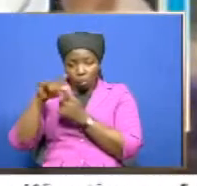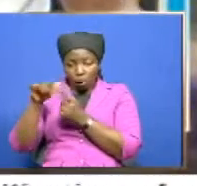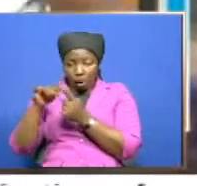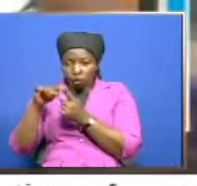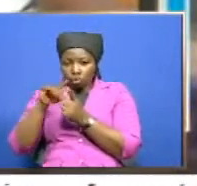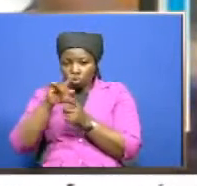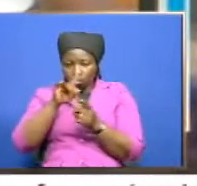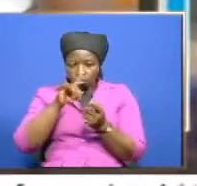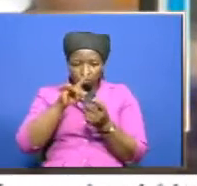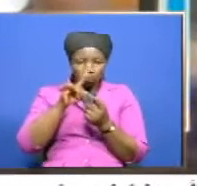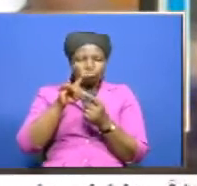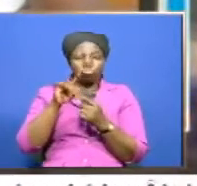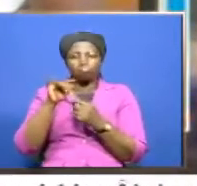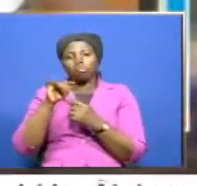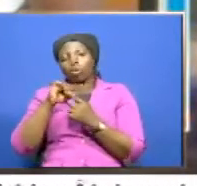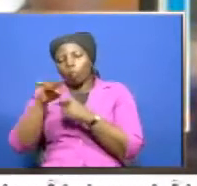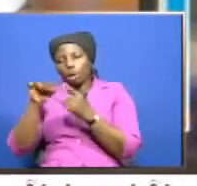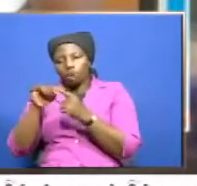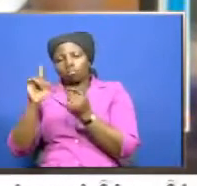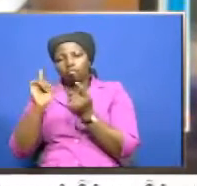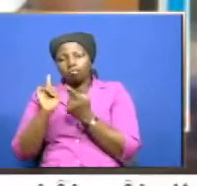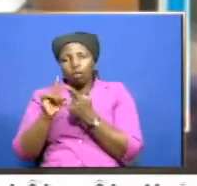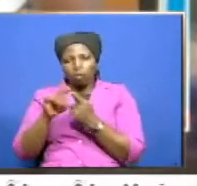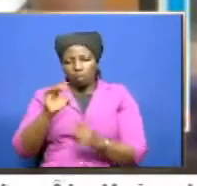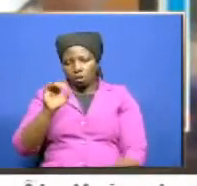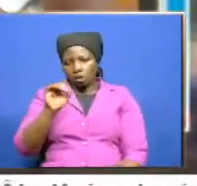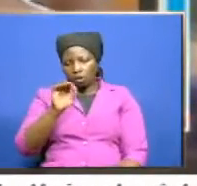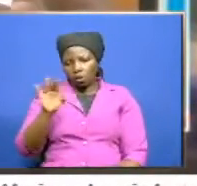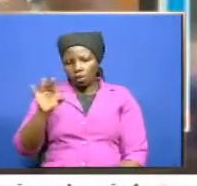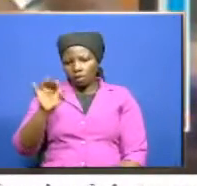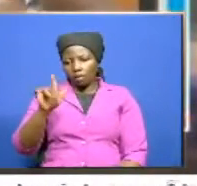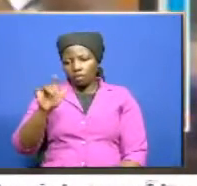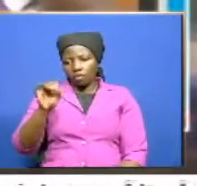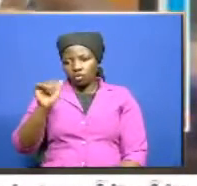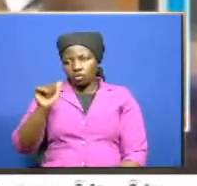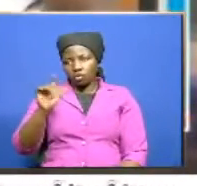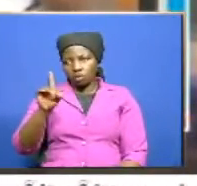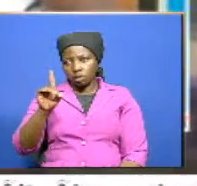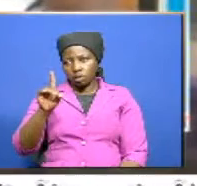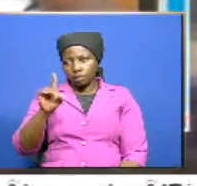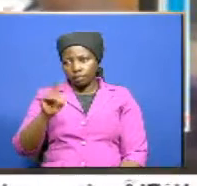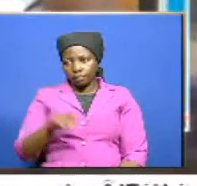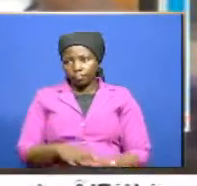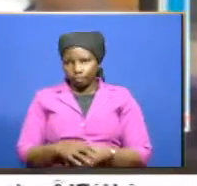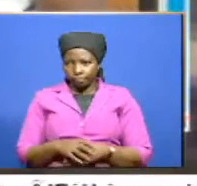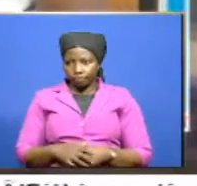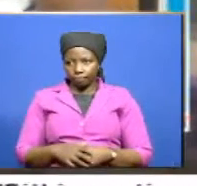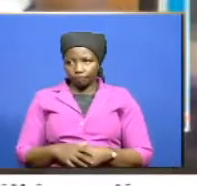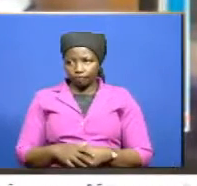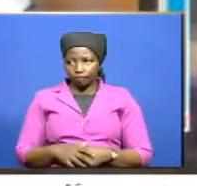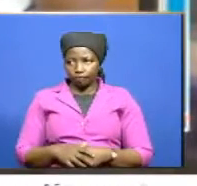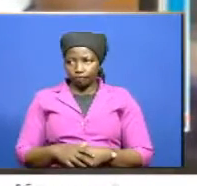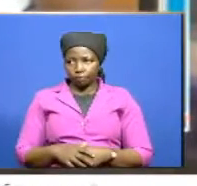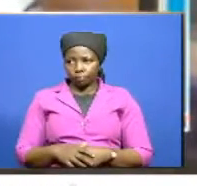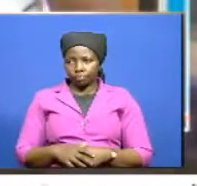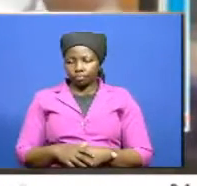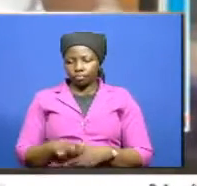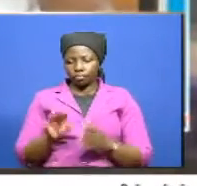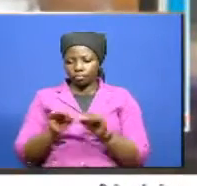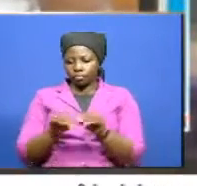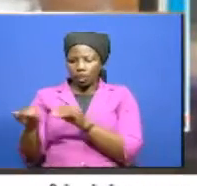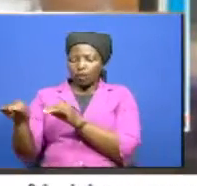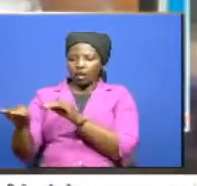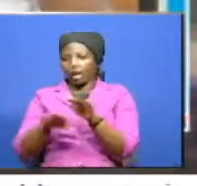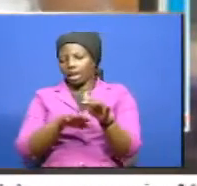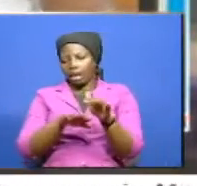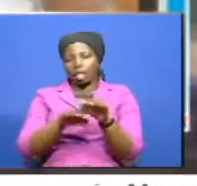right? Because I think we find ourselves in very, very good spaces. You know, rather than offload, you know, maybe get ourselves in and out of that space and into a